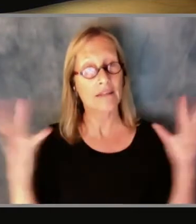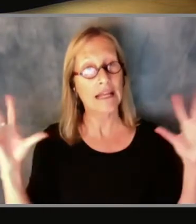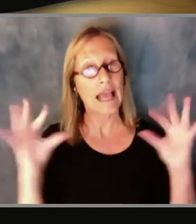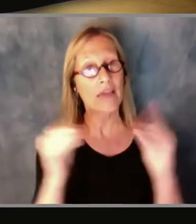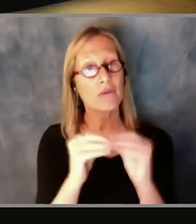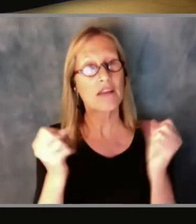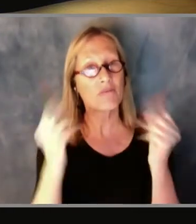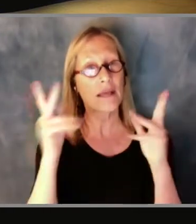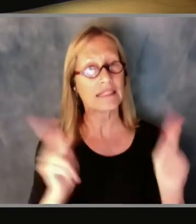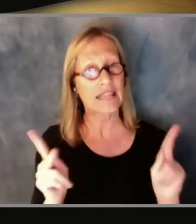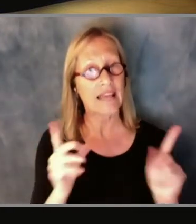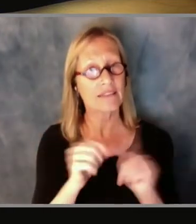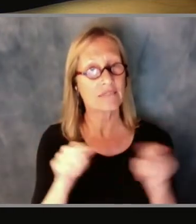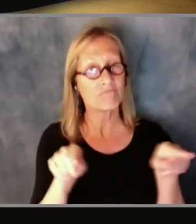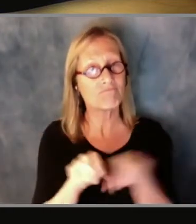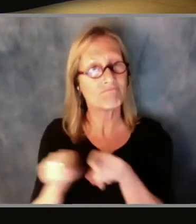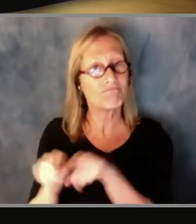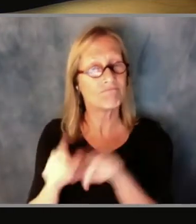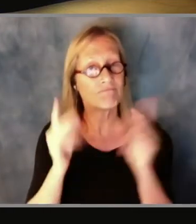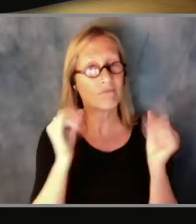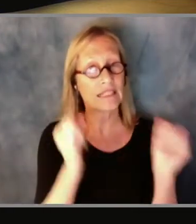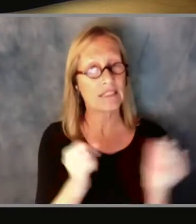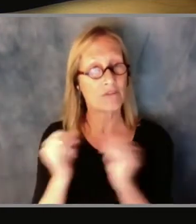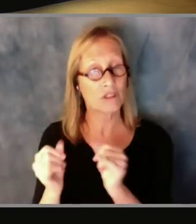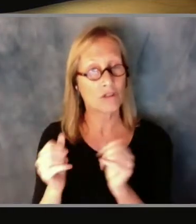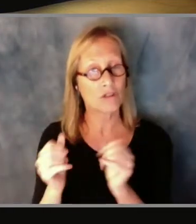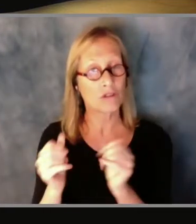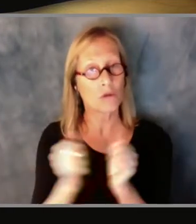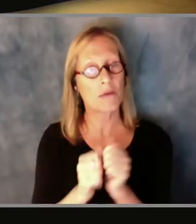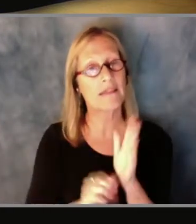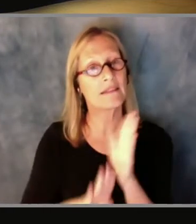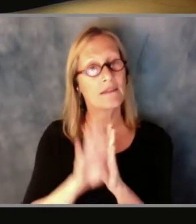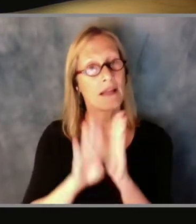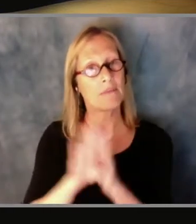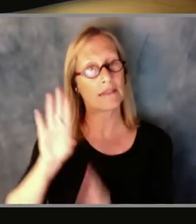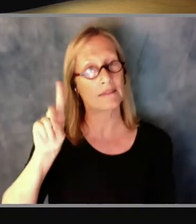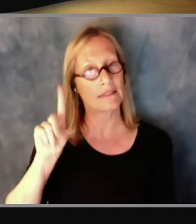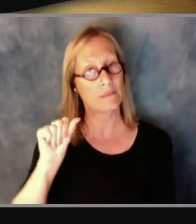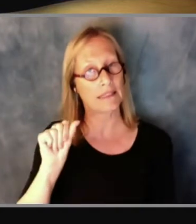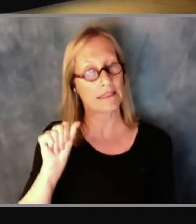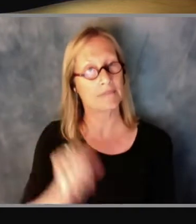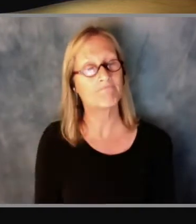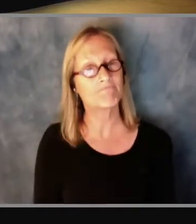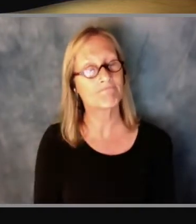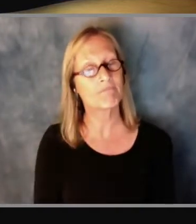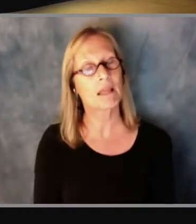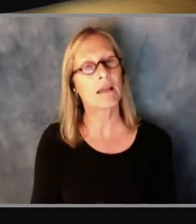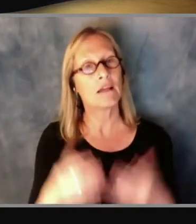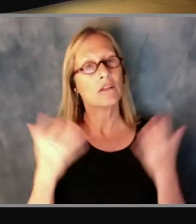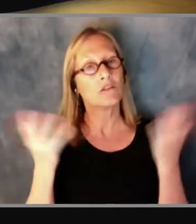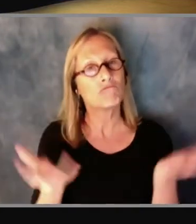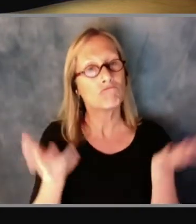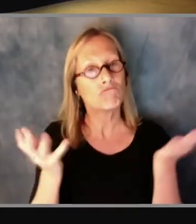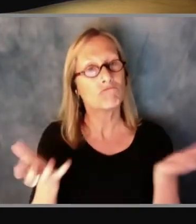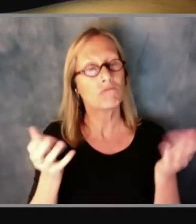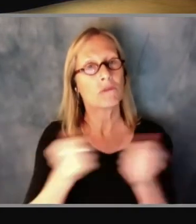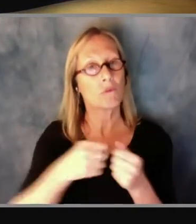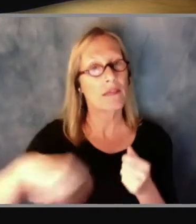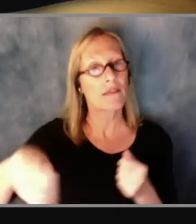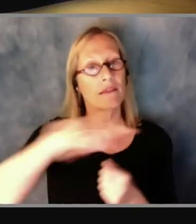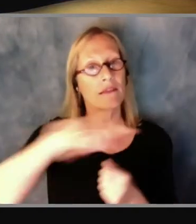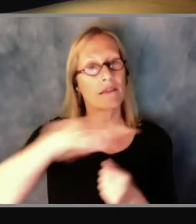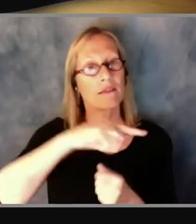and individuals with developmental disabilities to talk story with